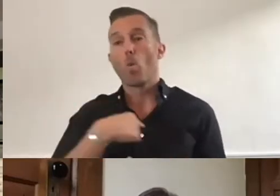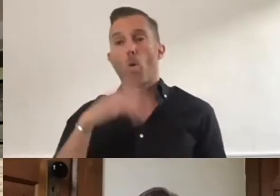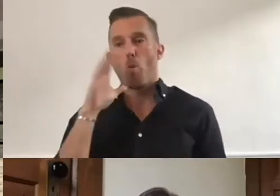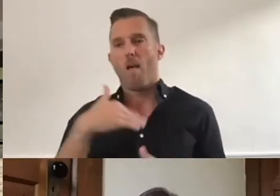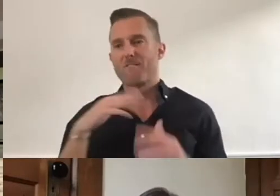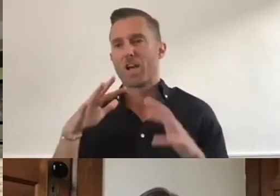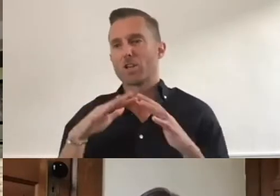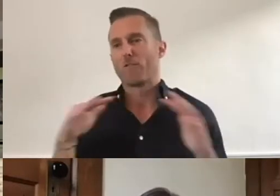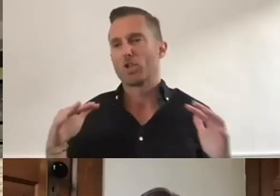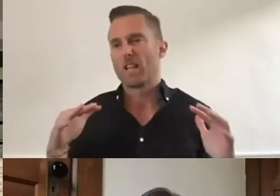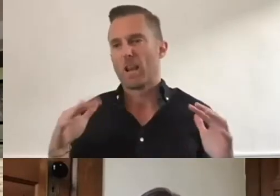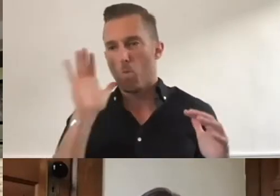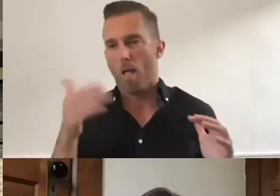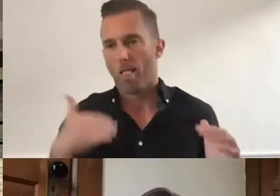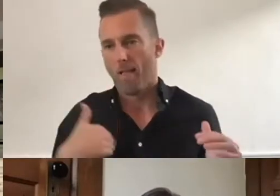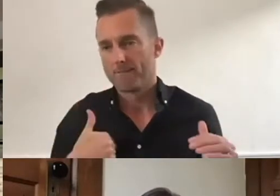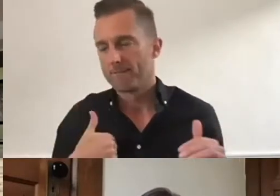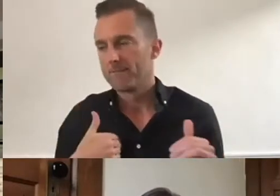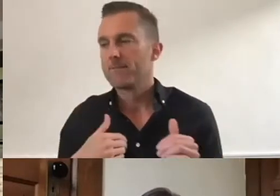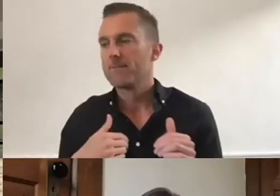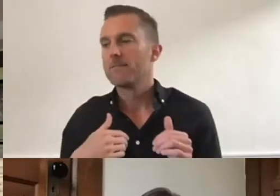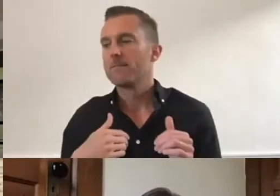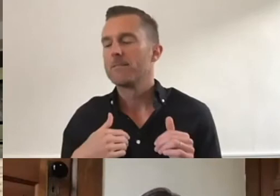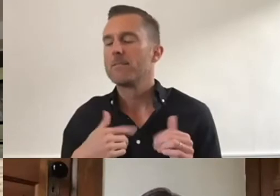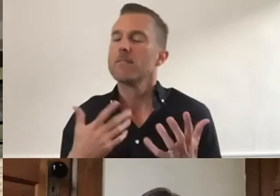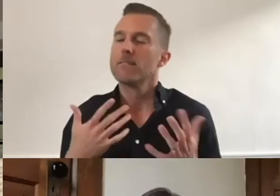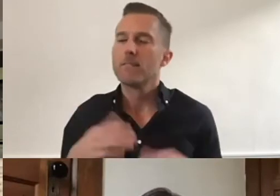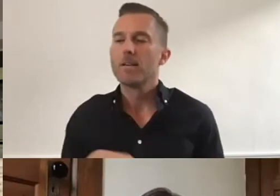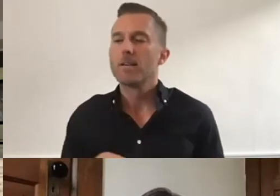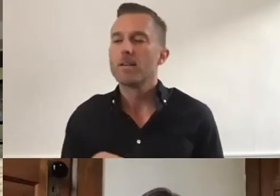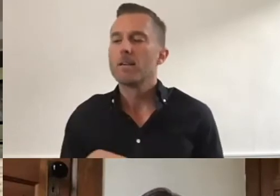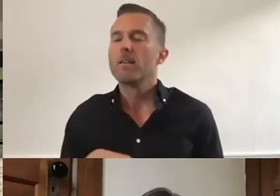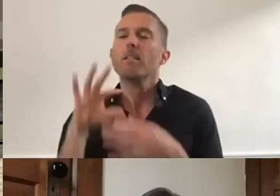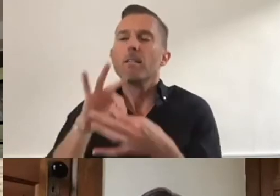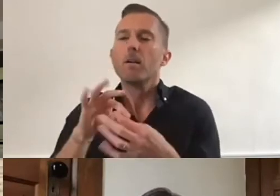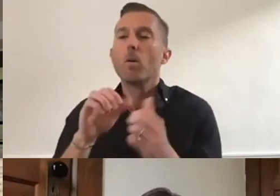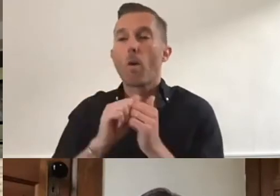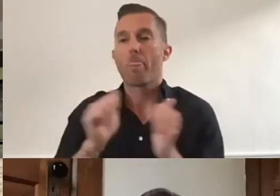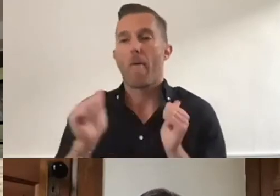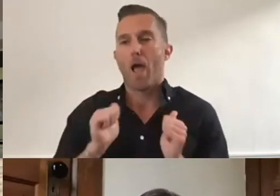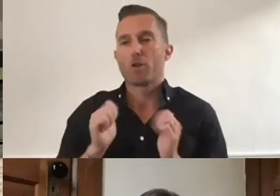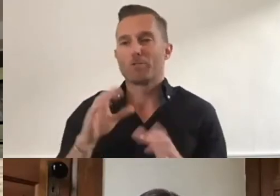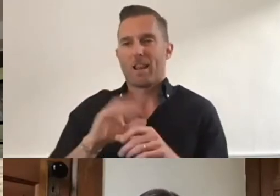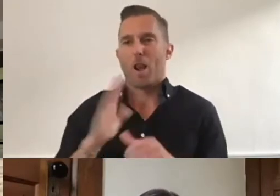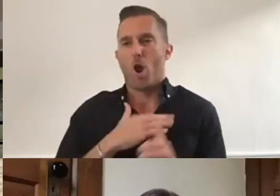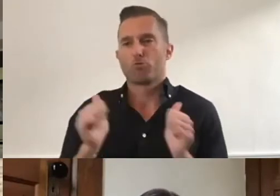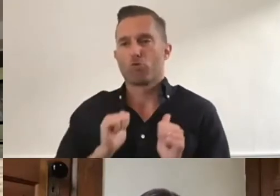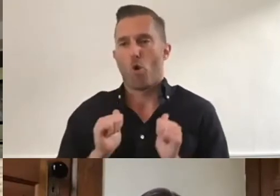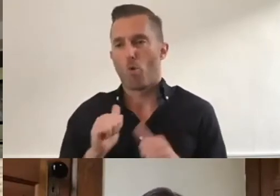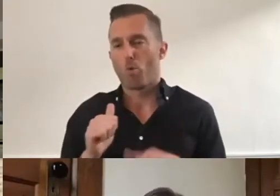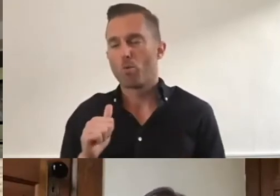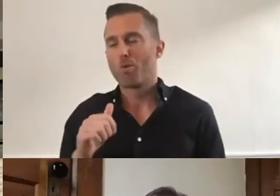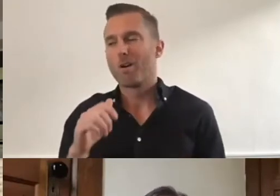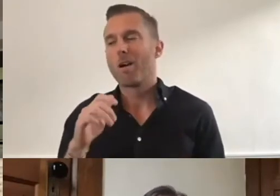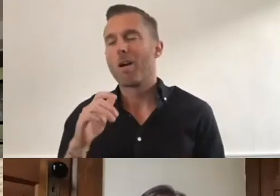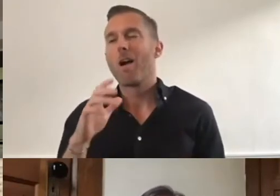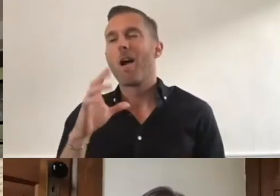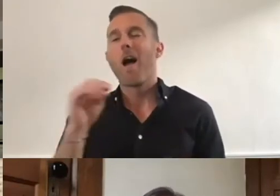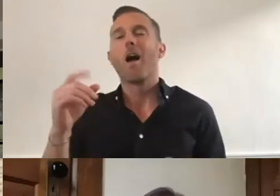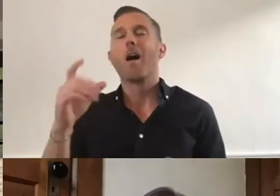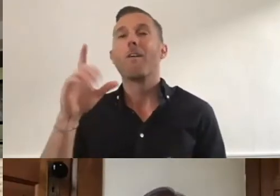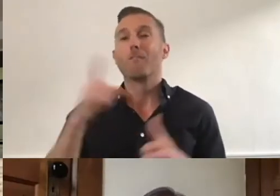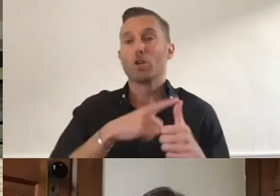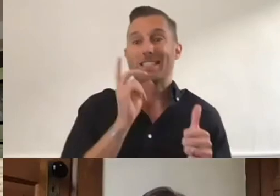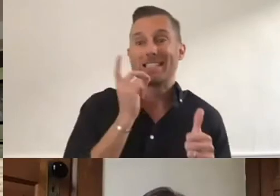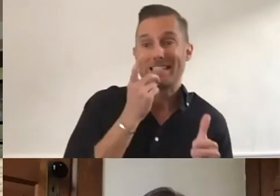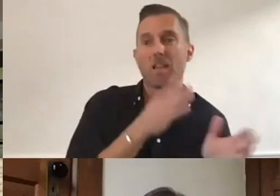diversity as far as the actors in our shows. And I think, you know, Disney and then NBC,